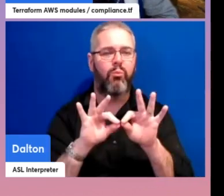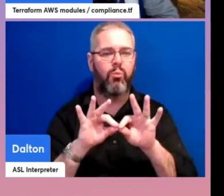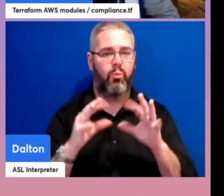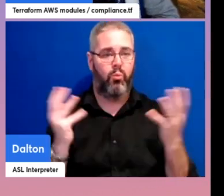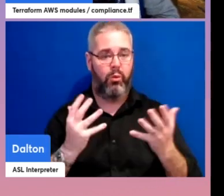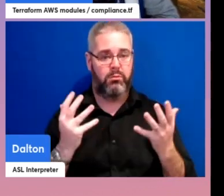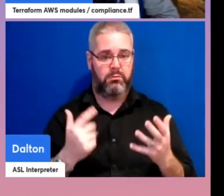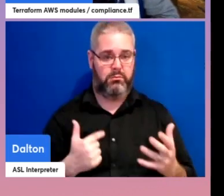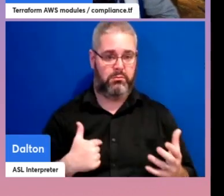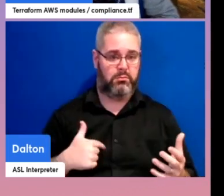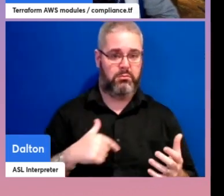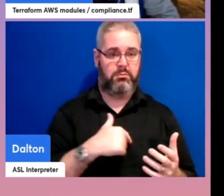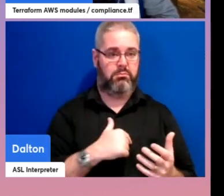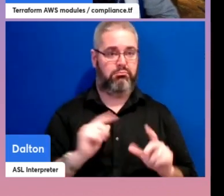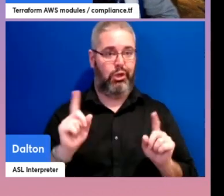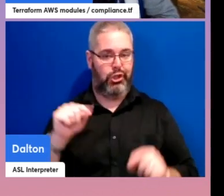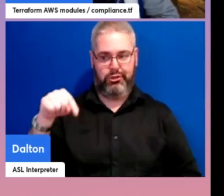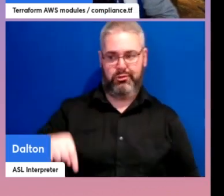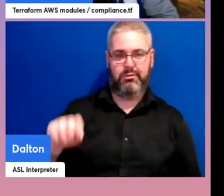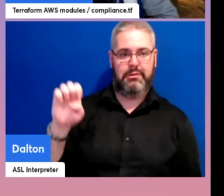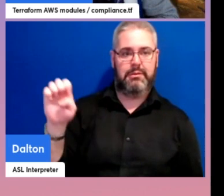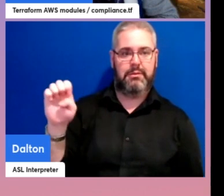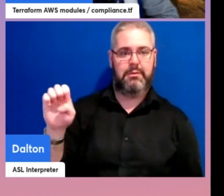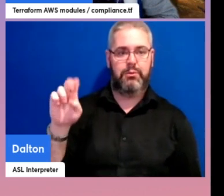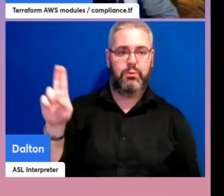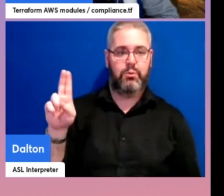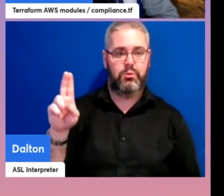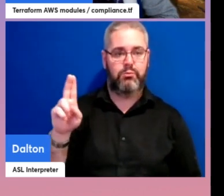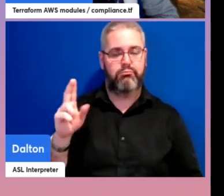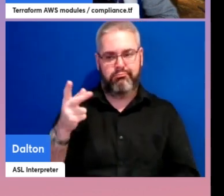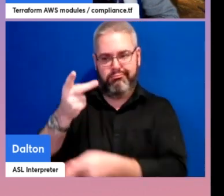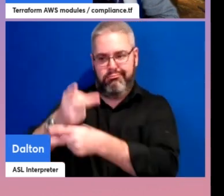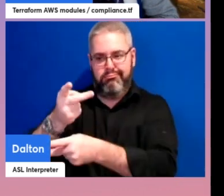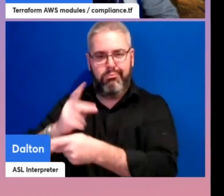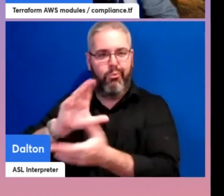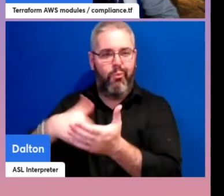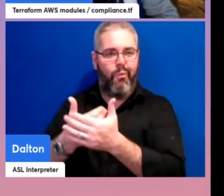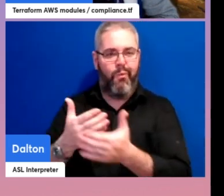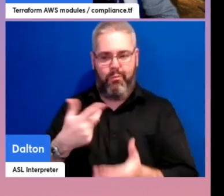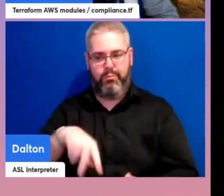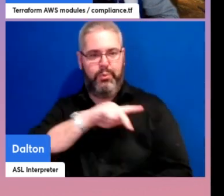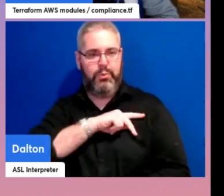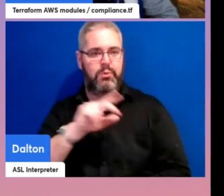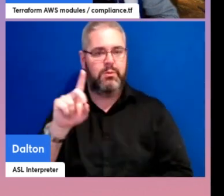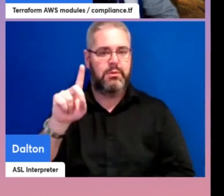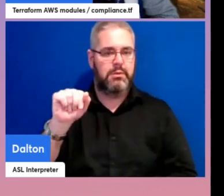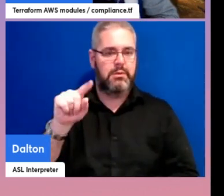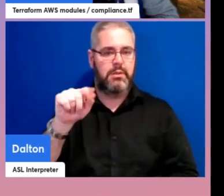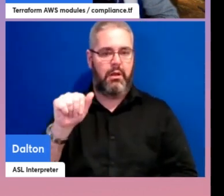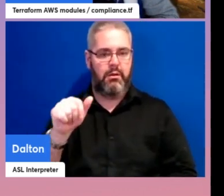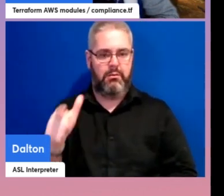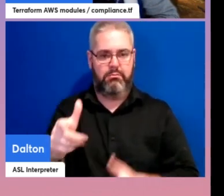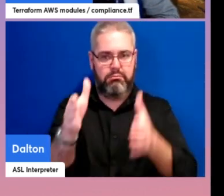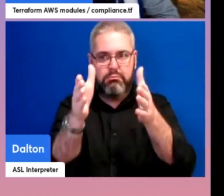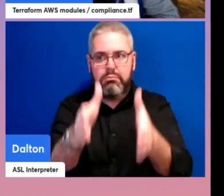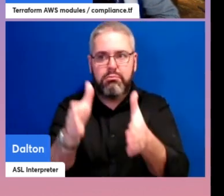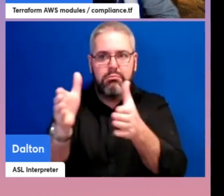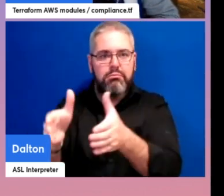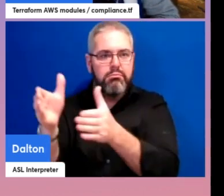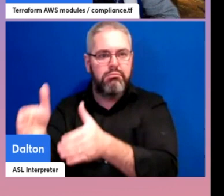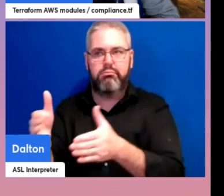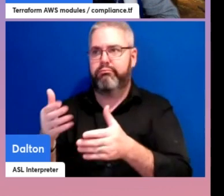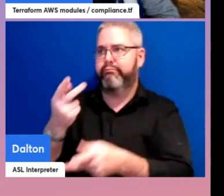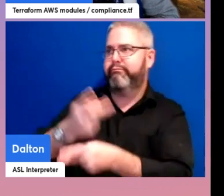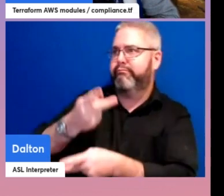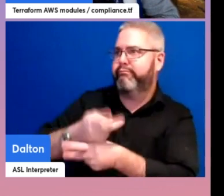EU because it takes care of how personal data of individuals is handled. And one more,